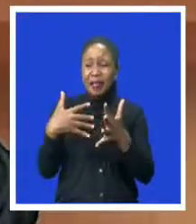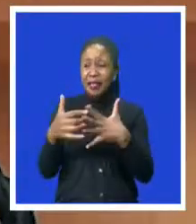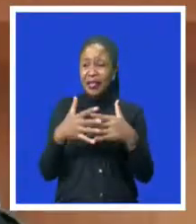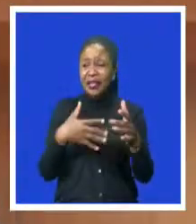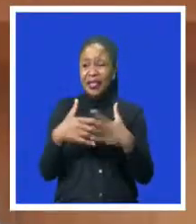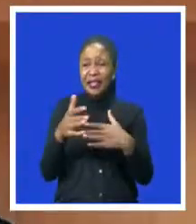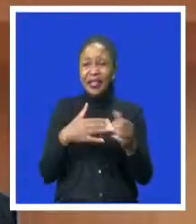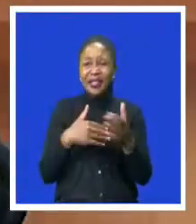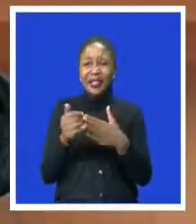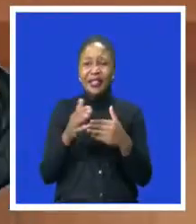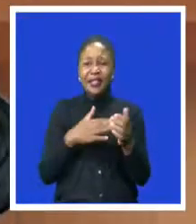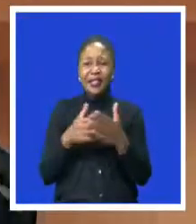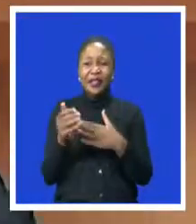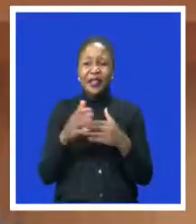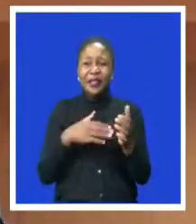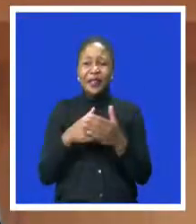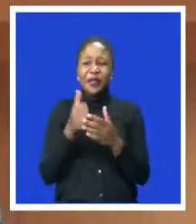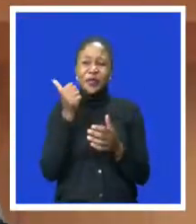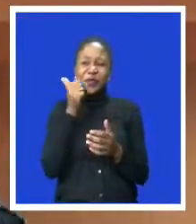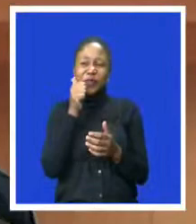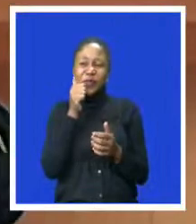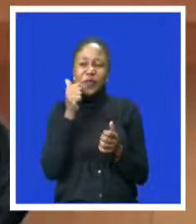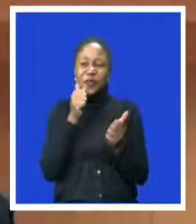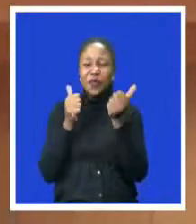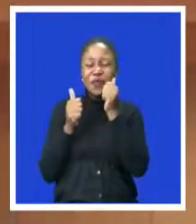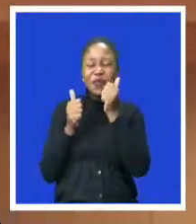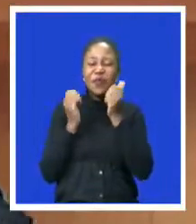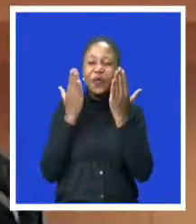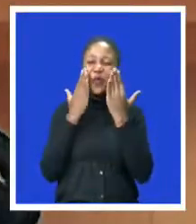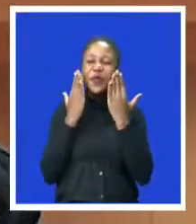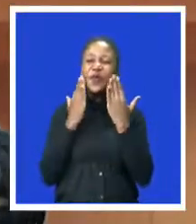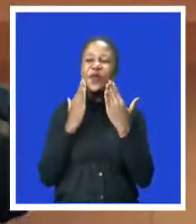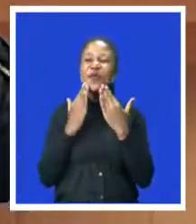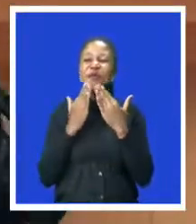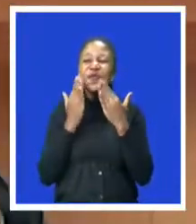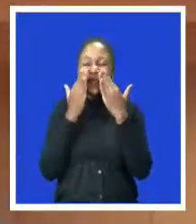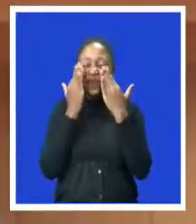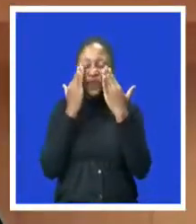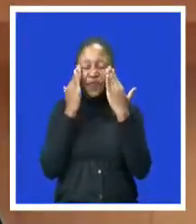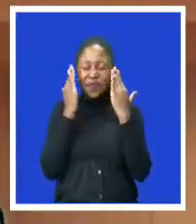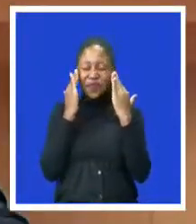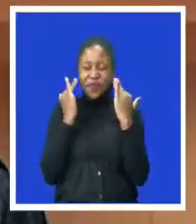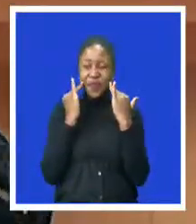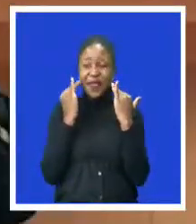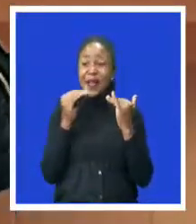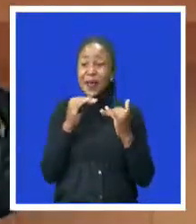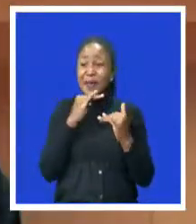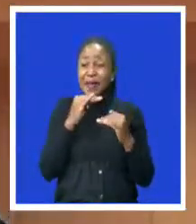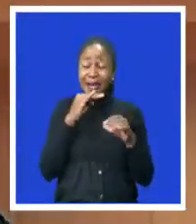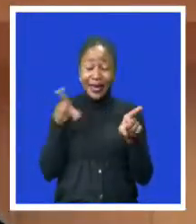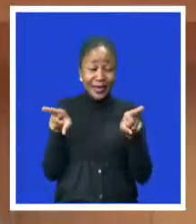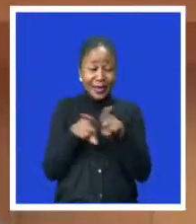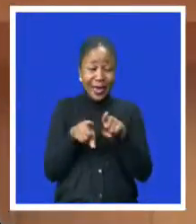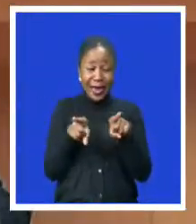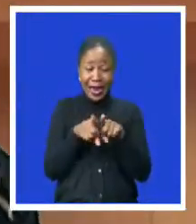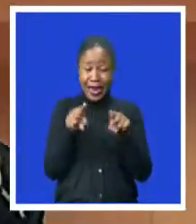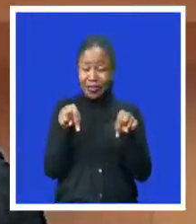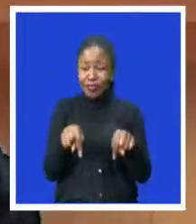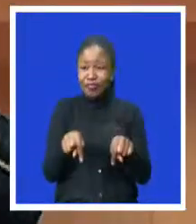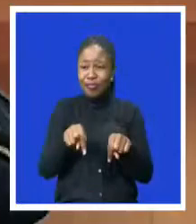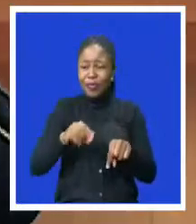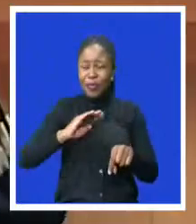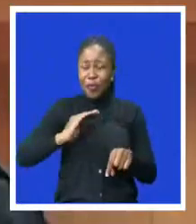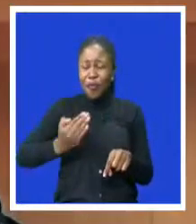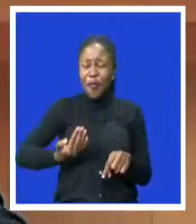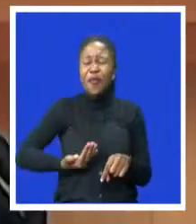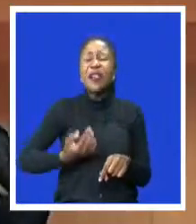This habit of decorating ourselves, it is not new. So now you can see that some